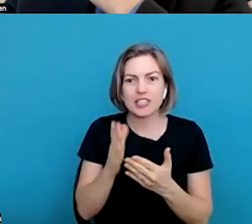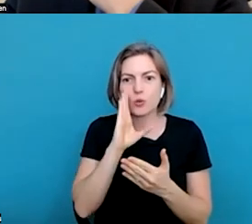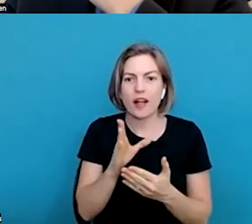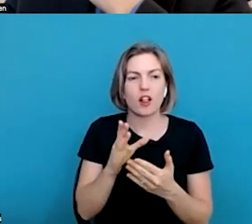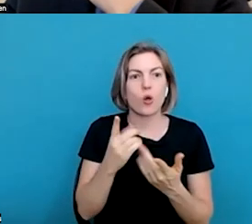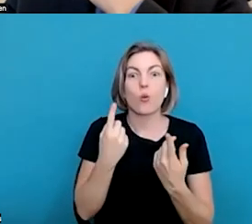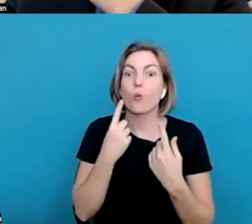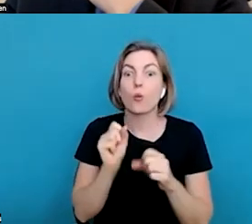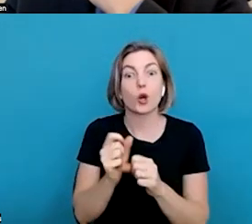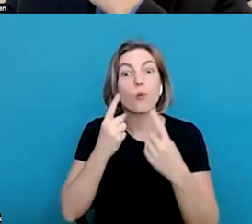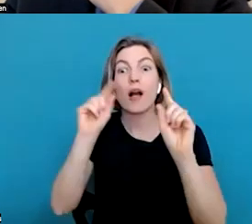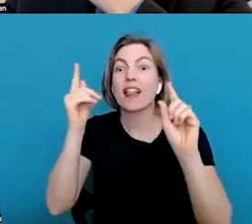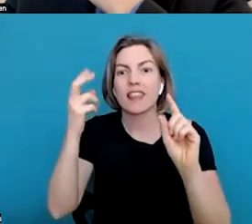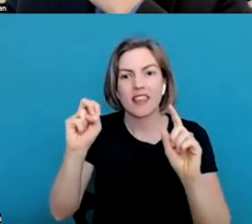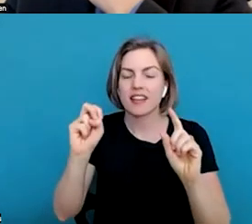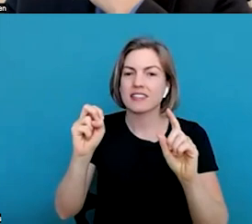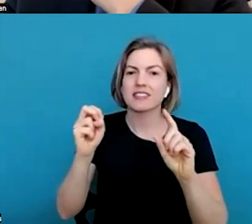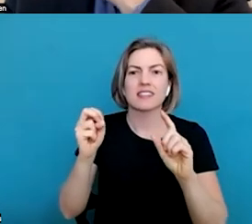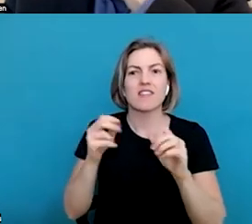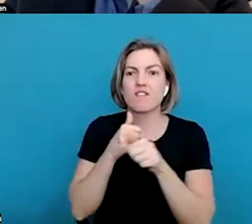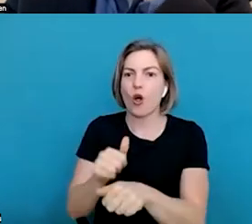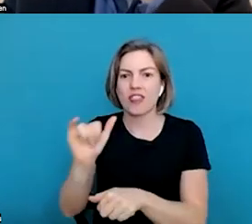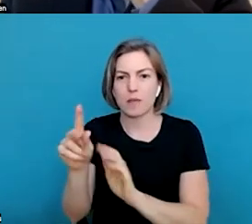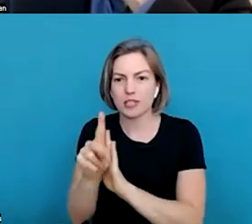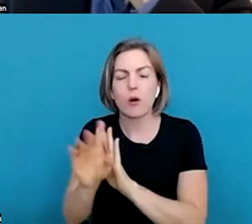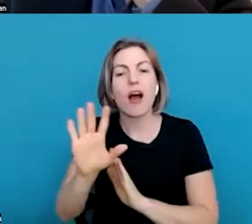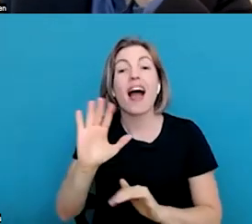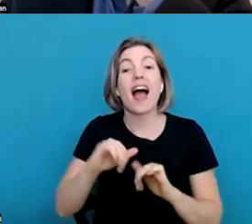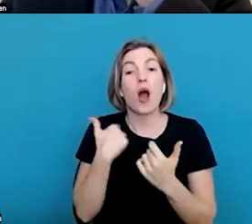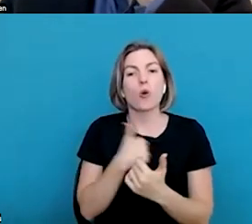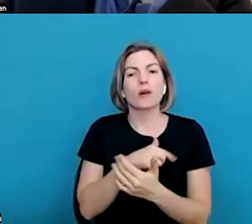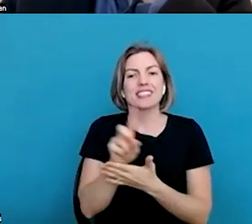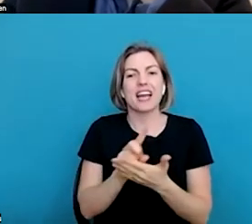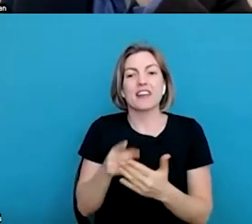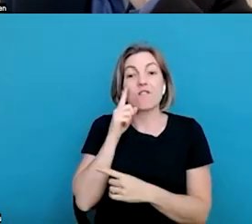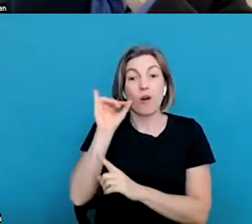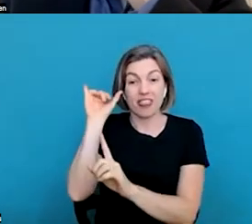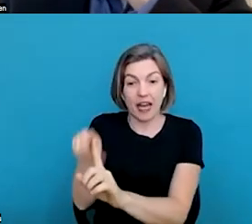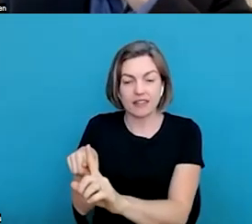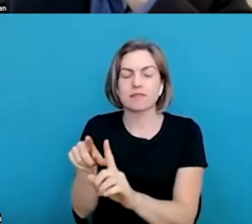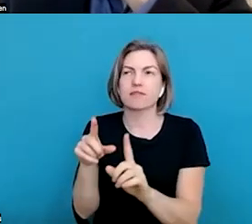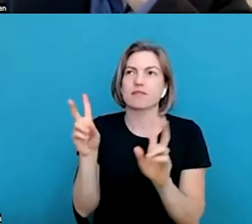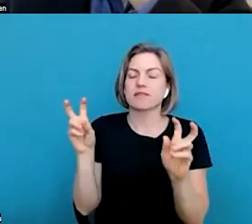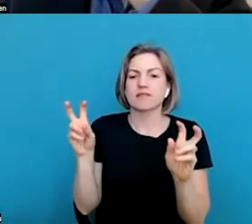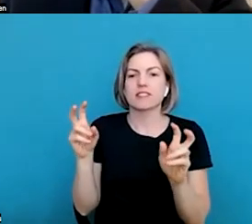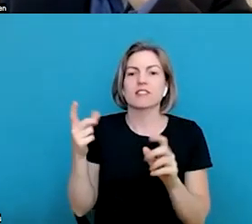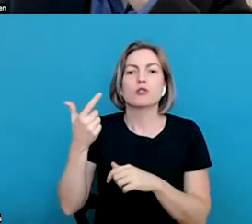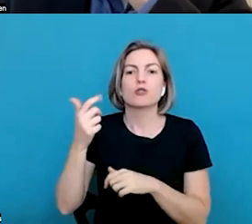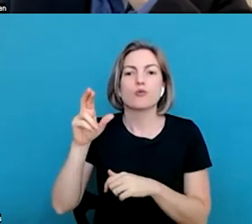well and then operate off of that principle. It's how are we designing for that? I refer to it as graceful